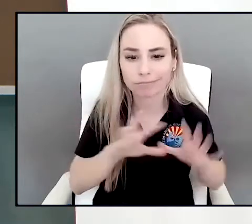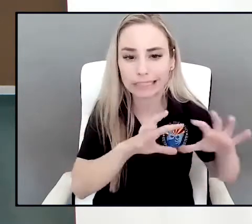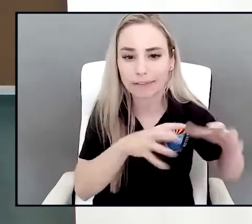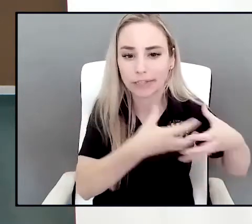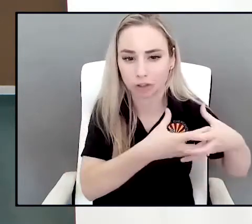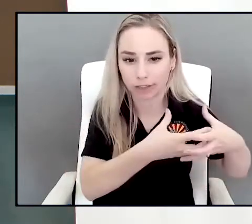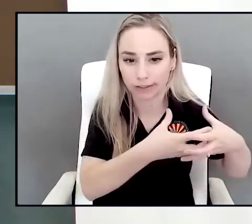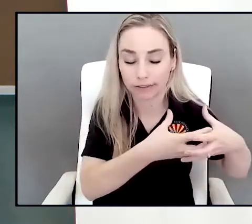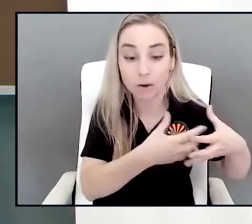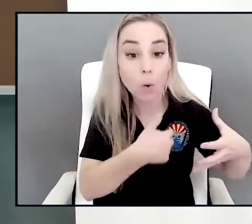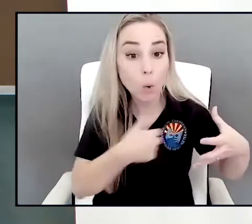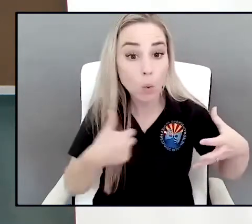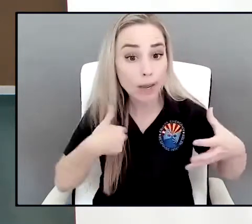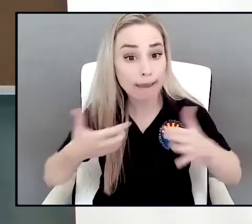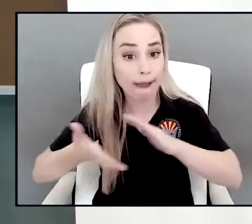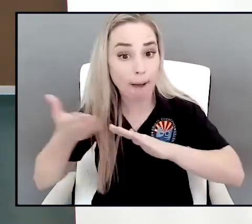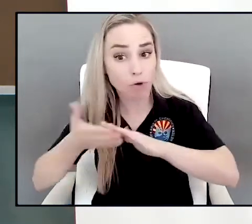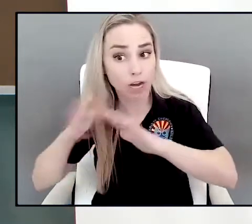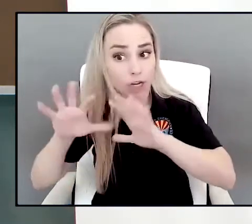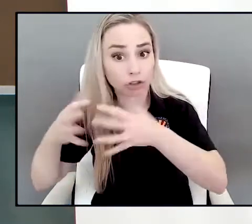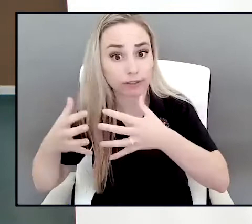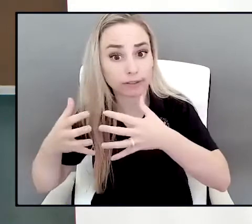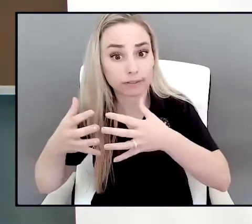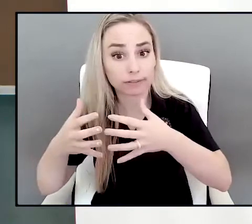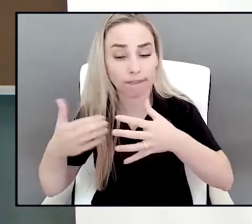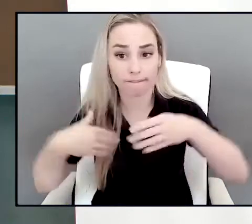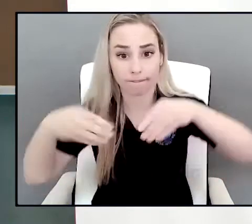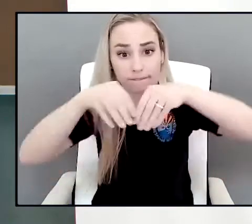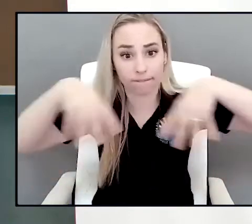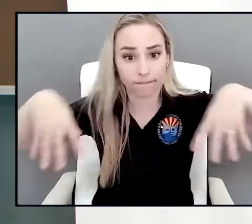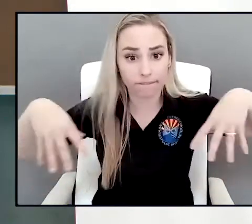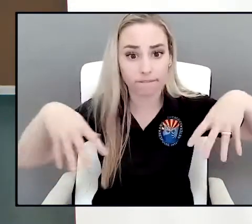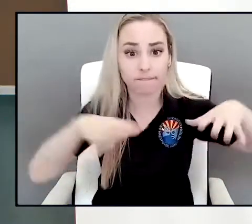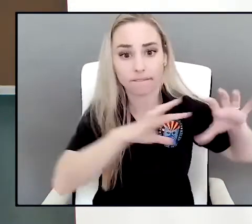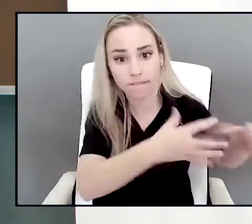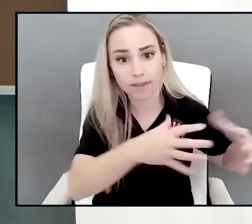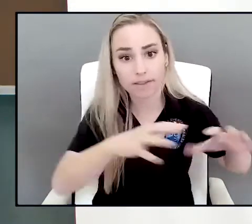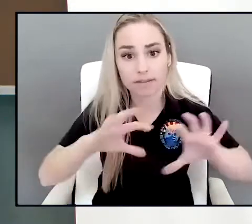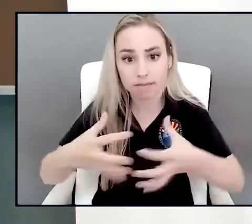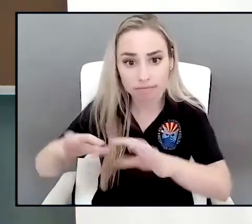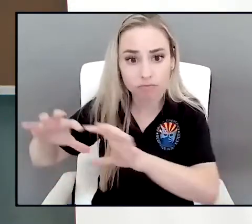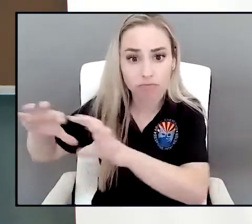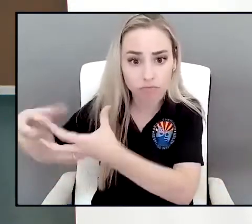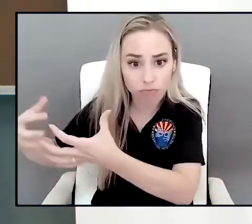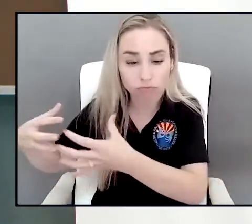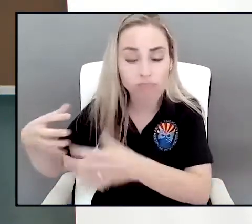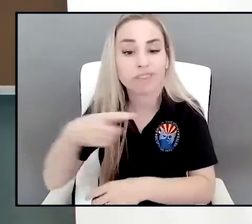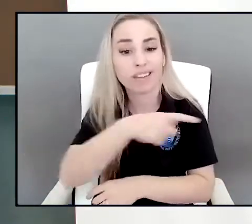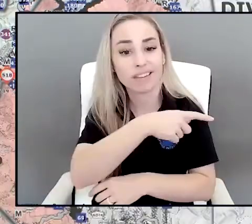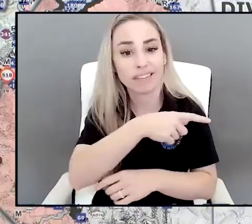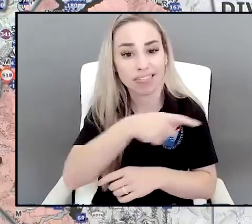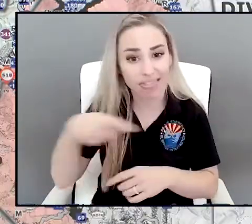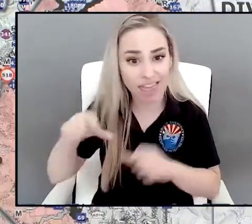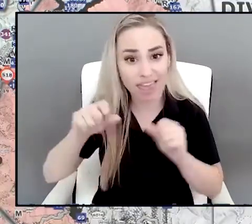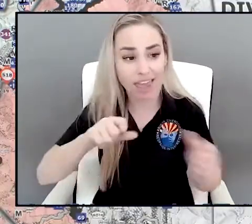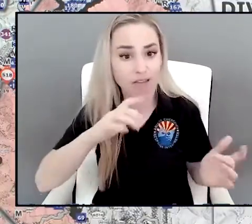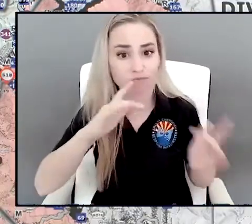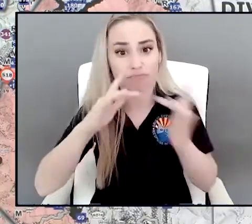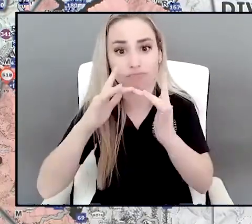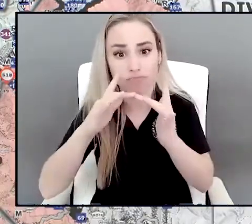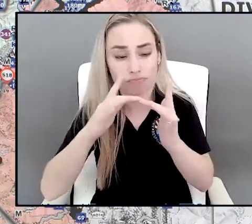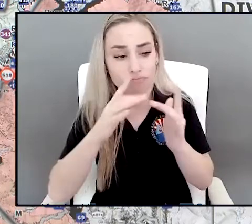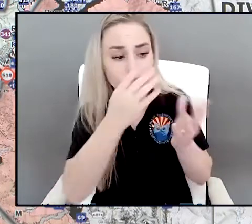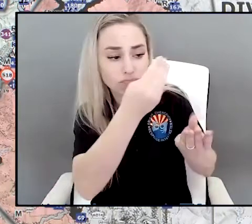as operations, there's a couple of us that oversee the different divisions that are out there, and they'll call in with their